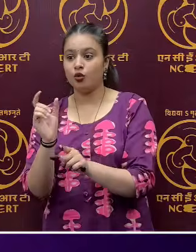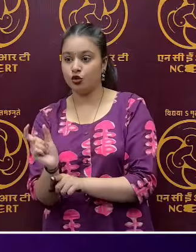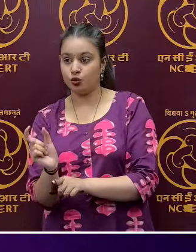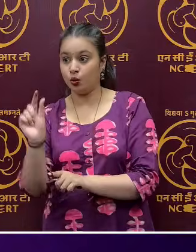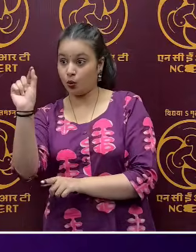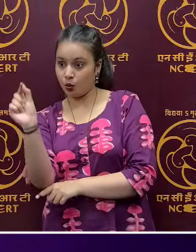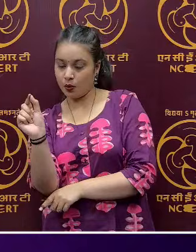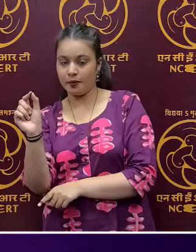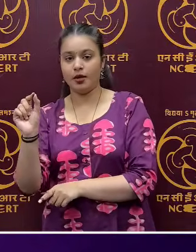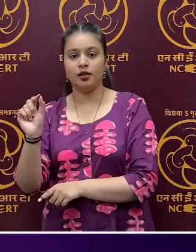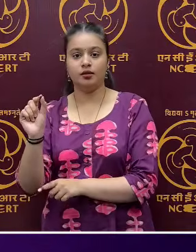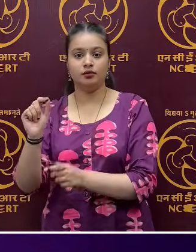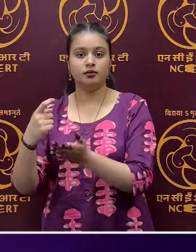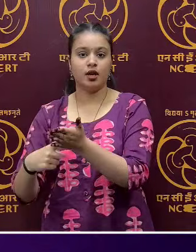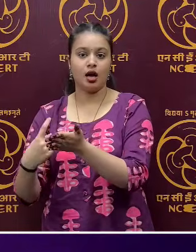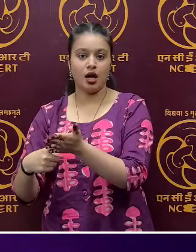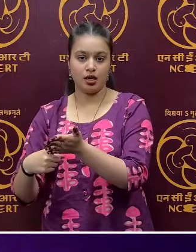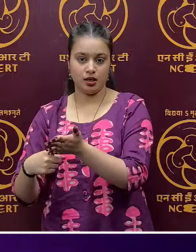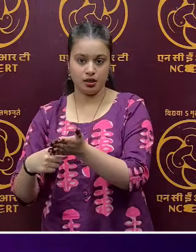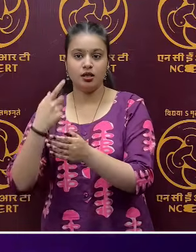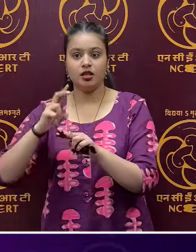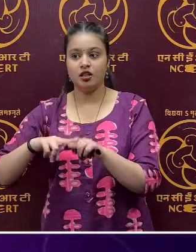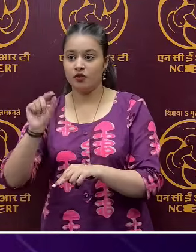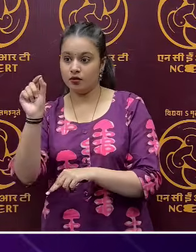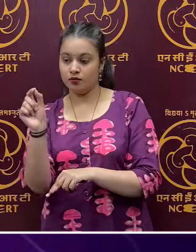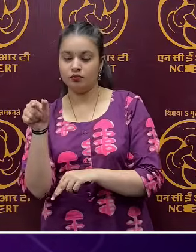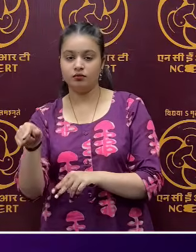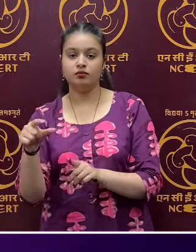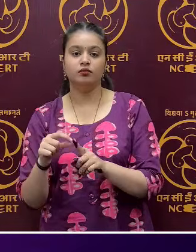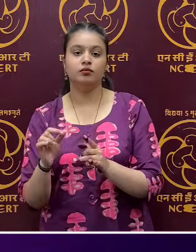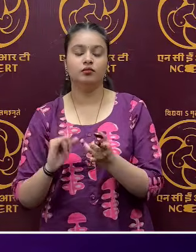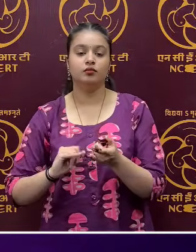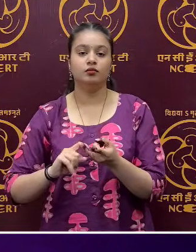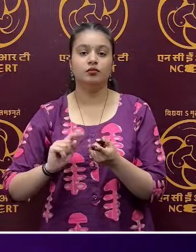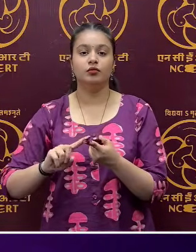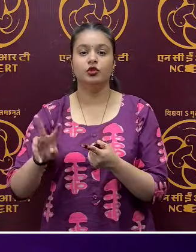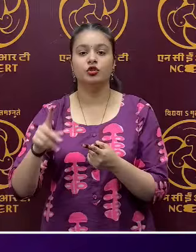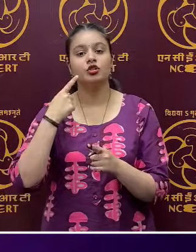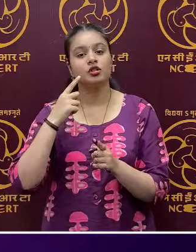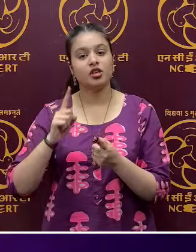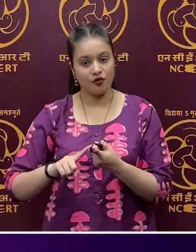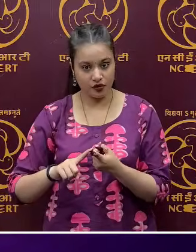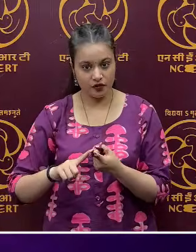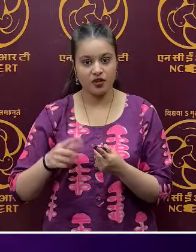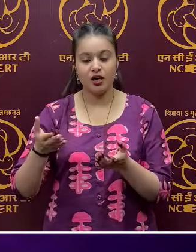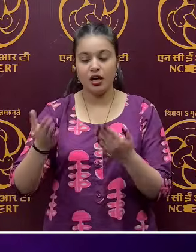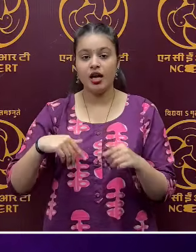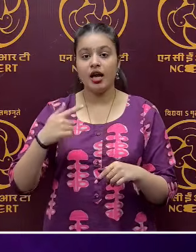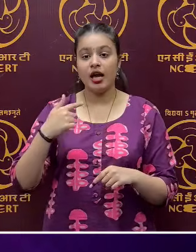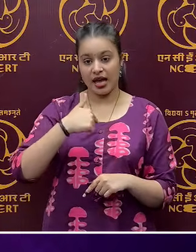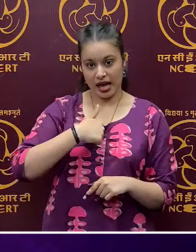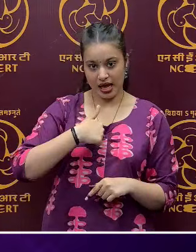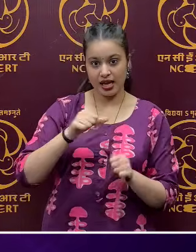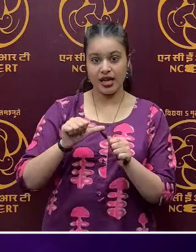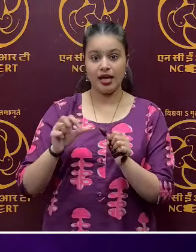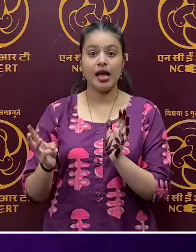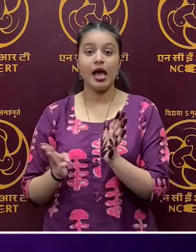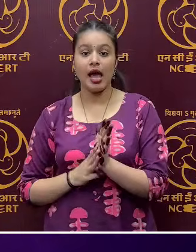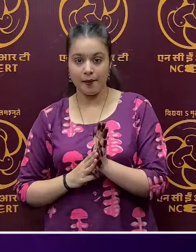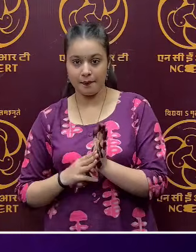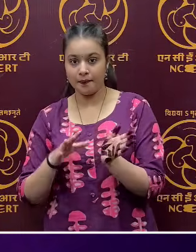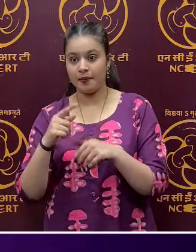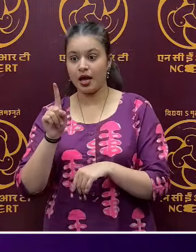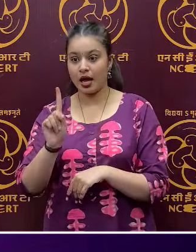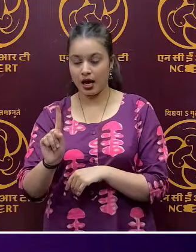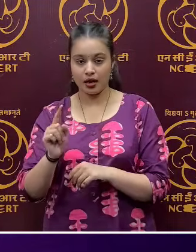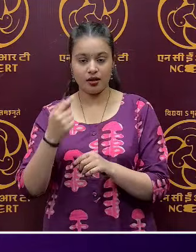is the possessive. Whenever you see the apostrophe, it's possessive. I am becomes I am. They are becomes